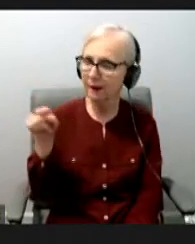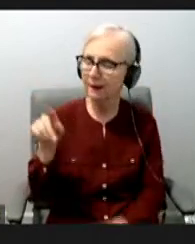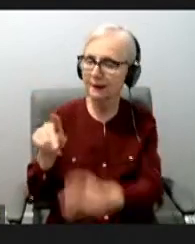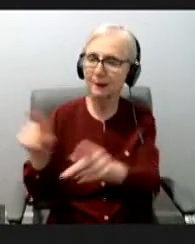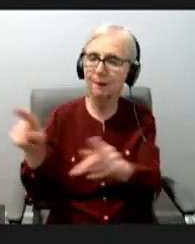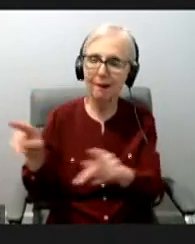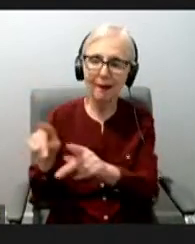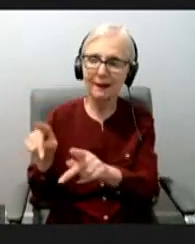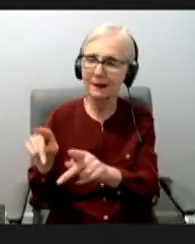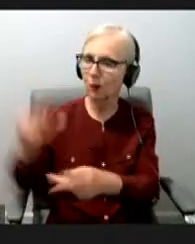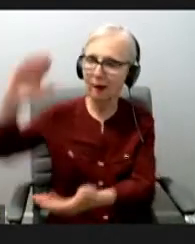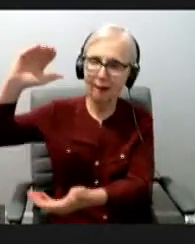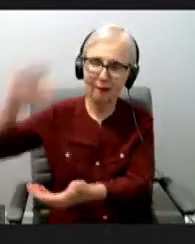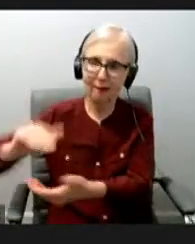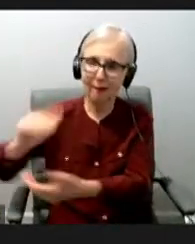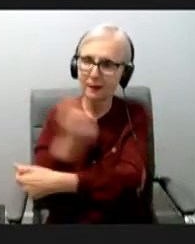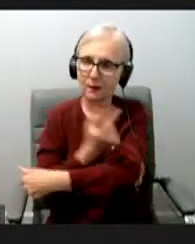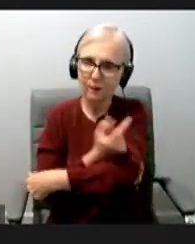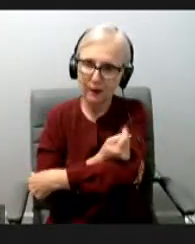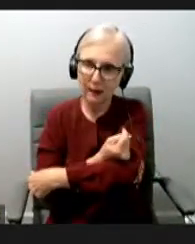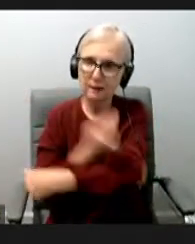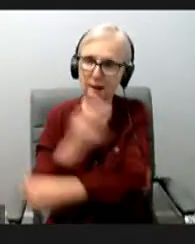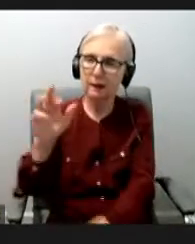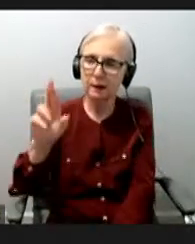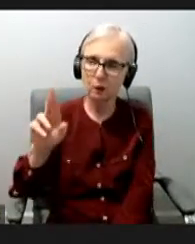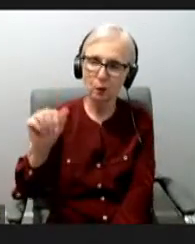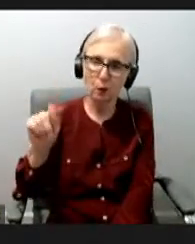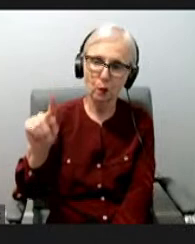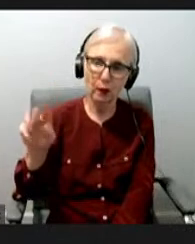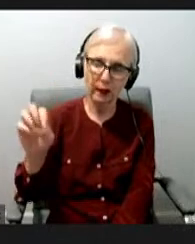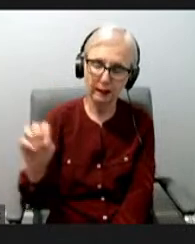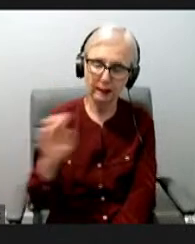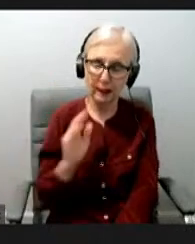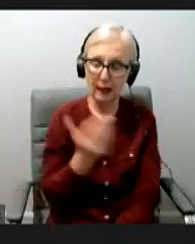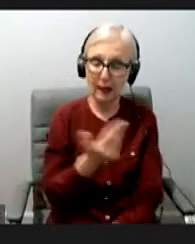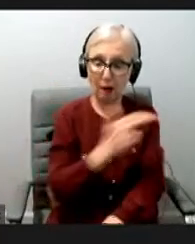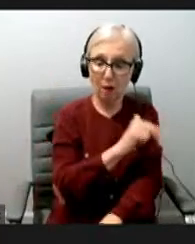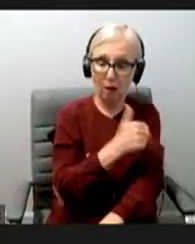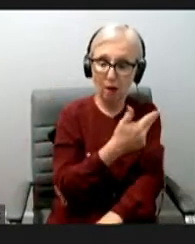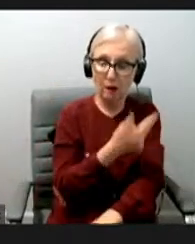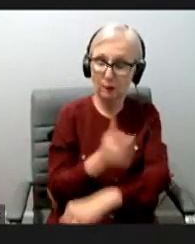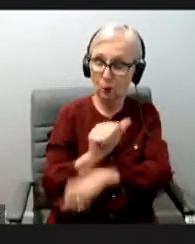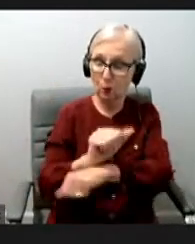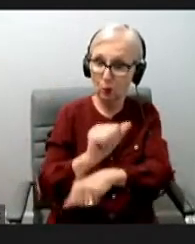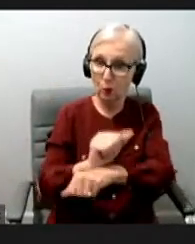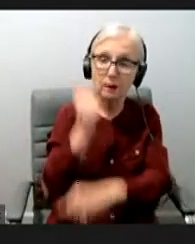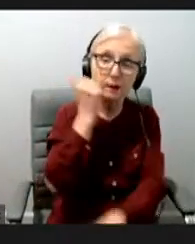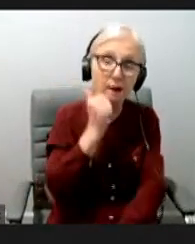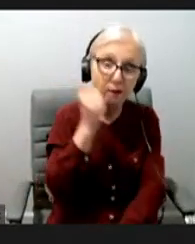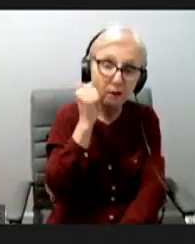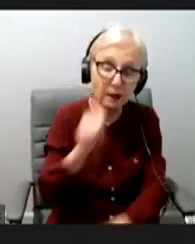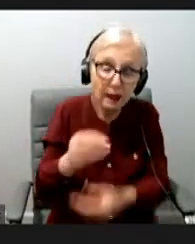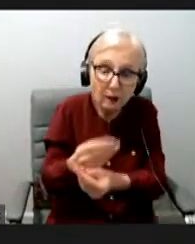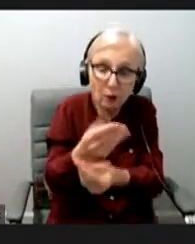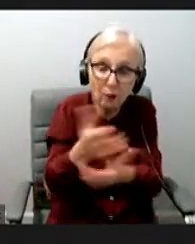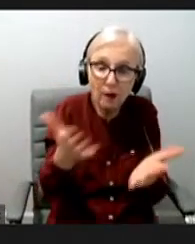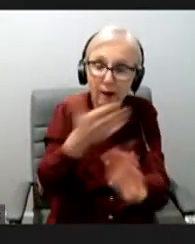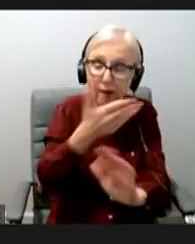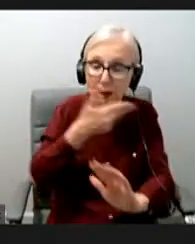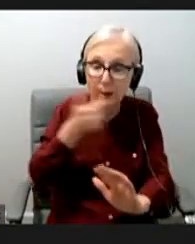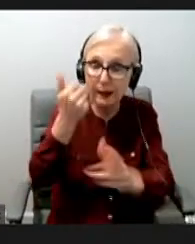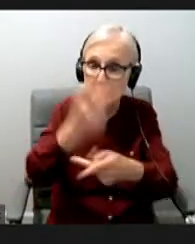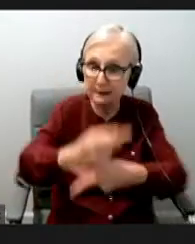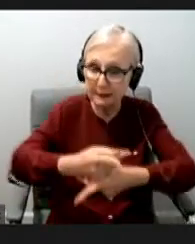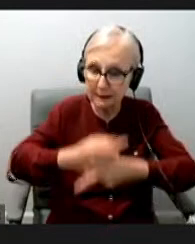there are significantly lower vaccination rates. Our hospitals work every day to ensure they're providing the best care to